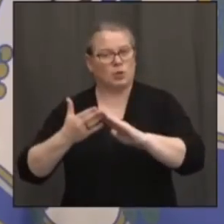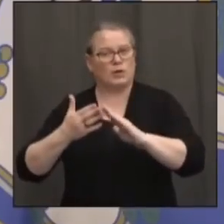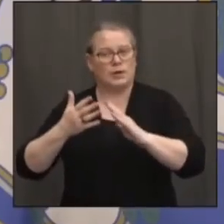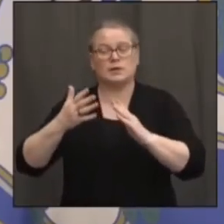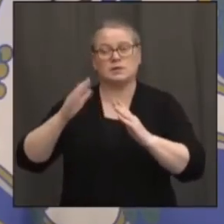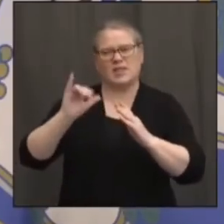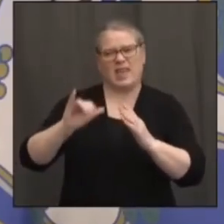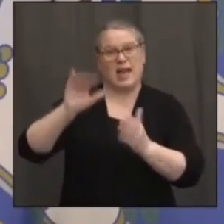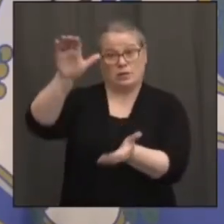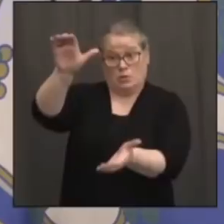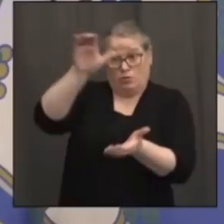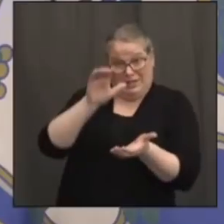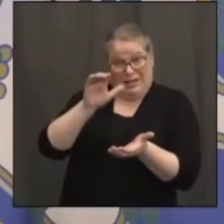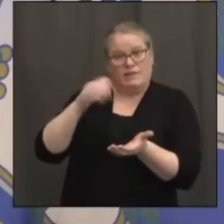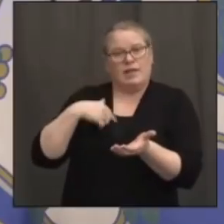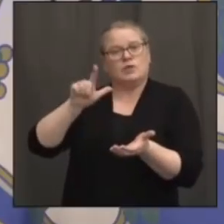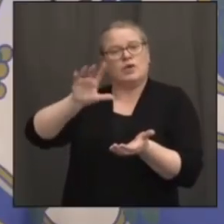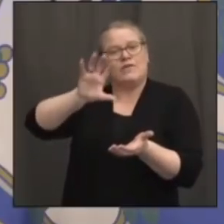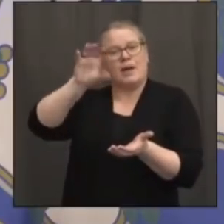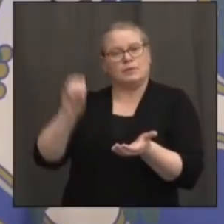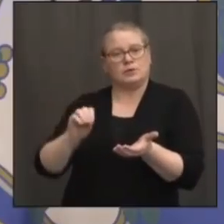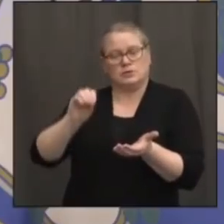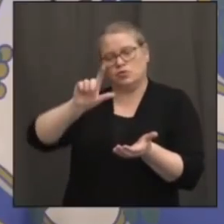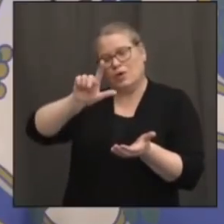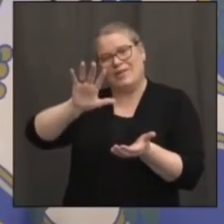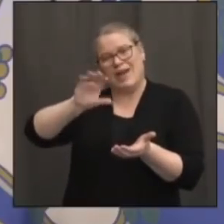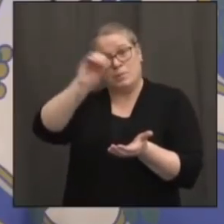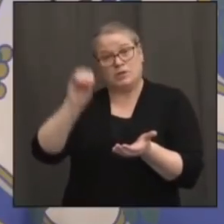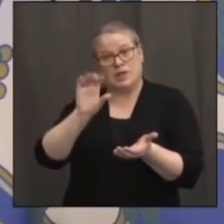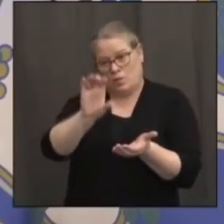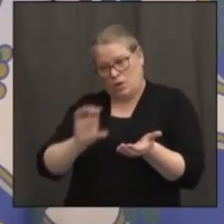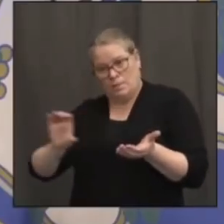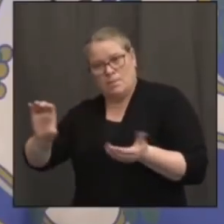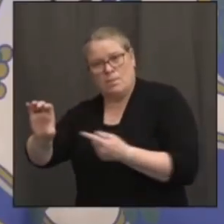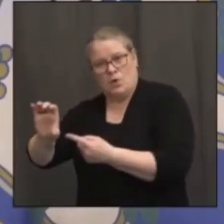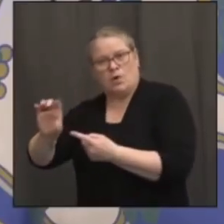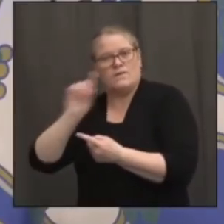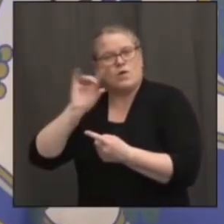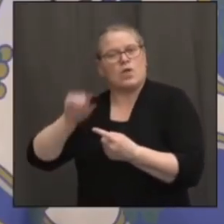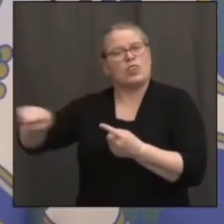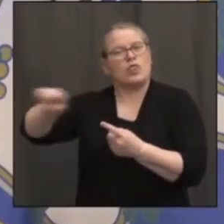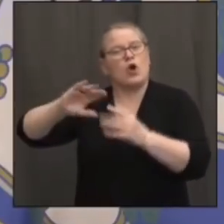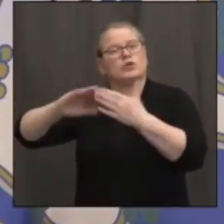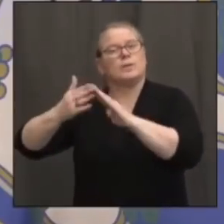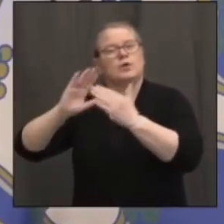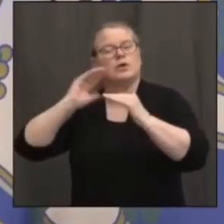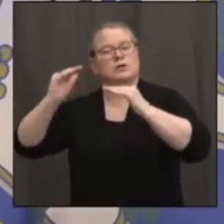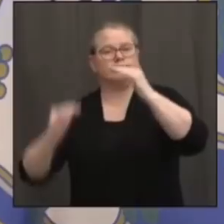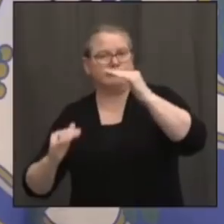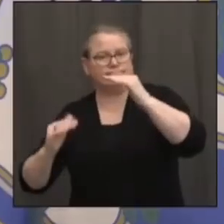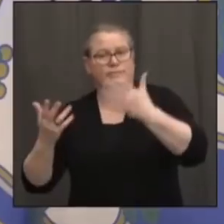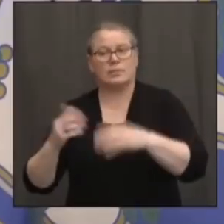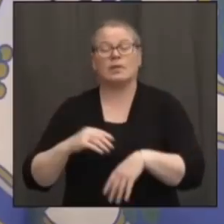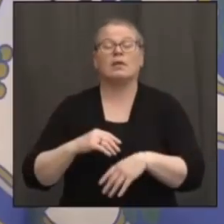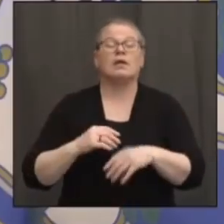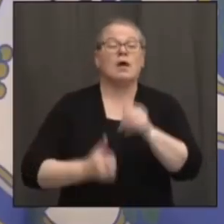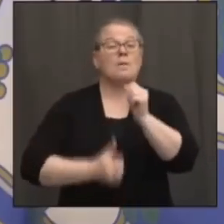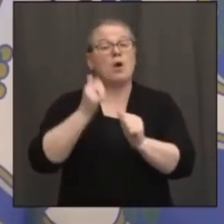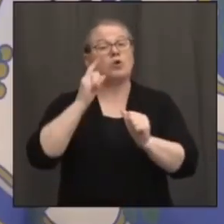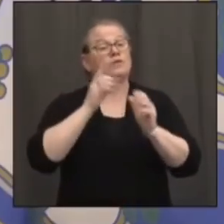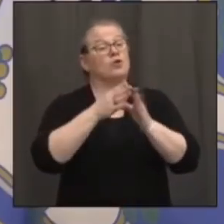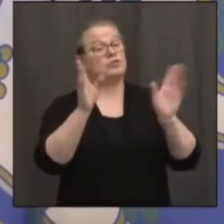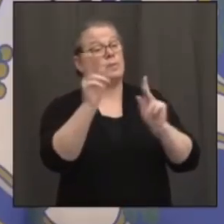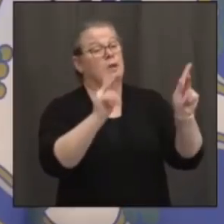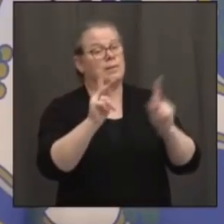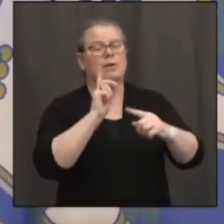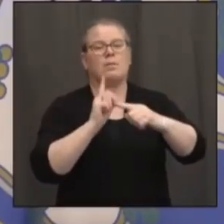are going to the 55 and above, but again, a separate allocation for the schools as well. We're allocating to each of the departments of public